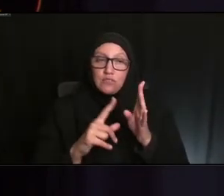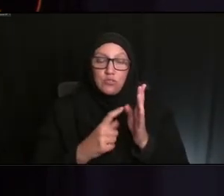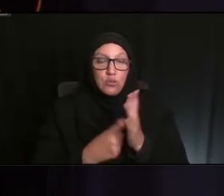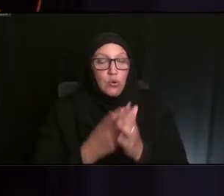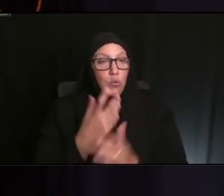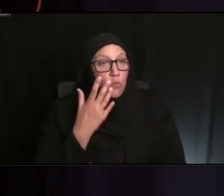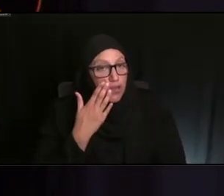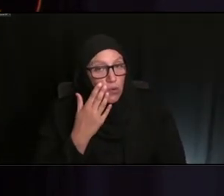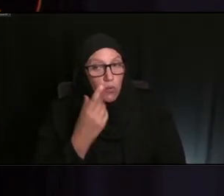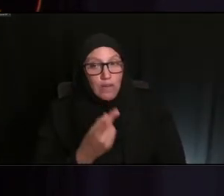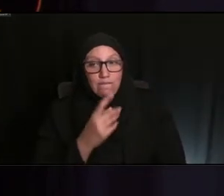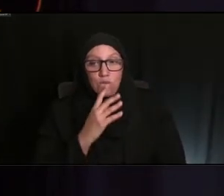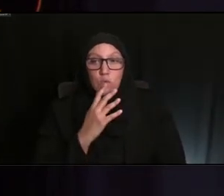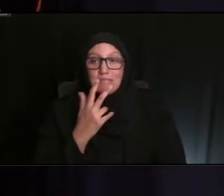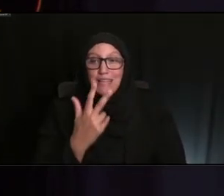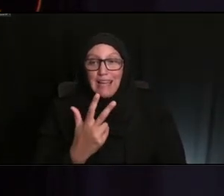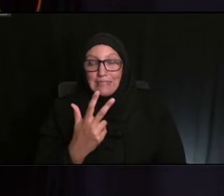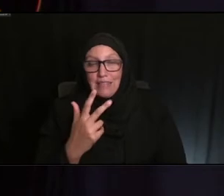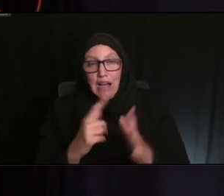Okay?